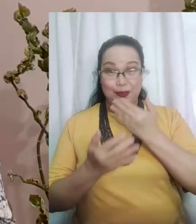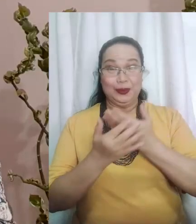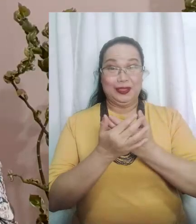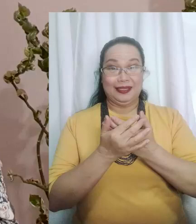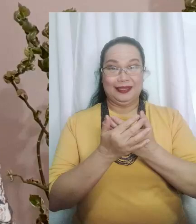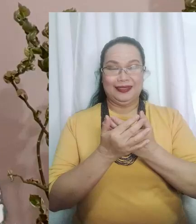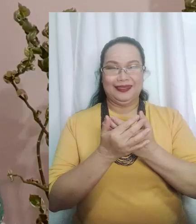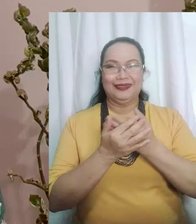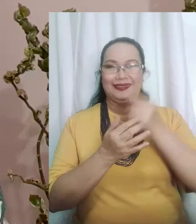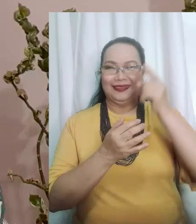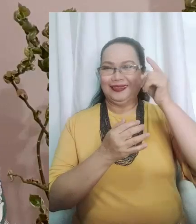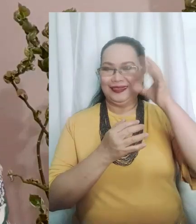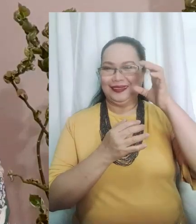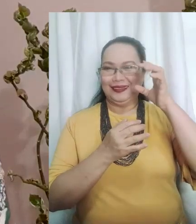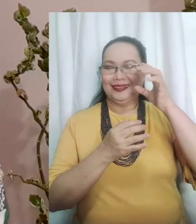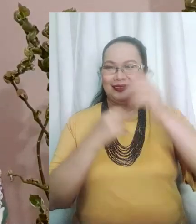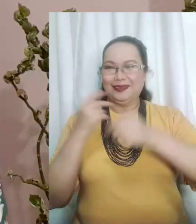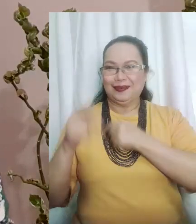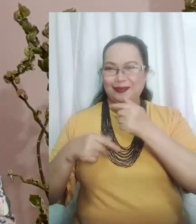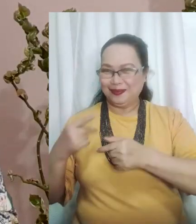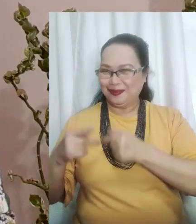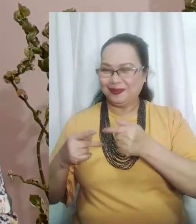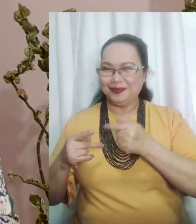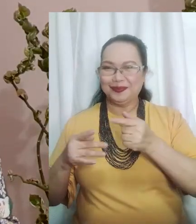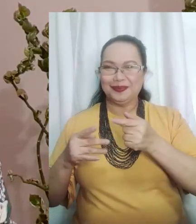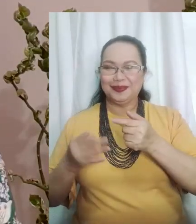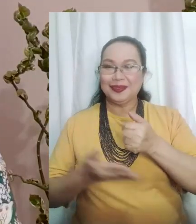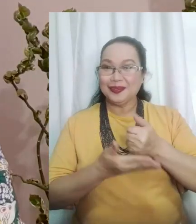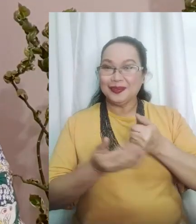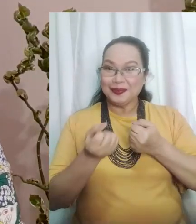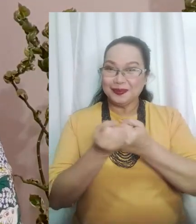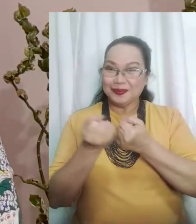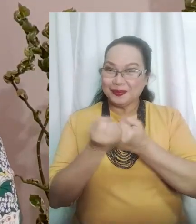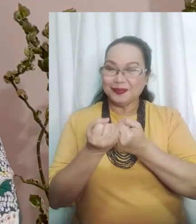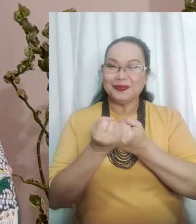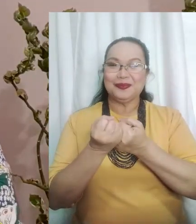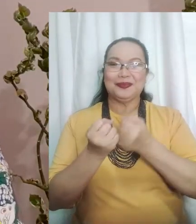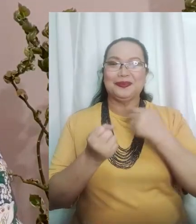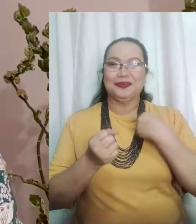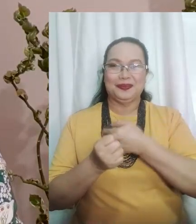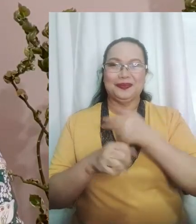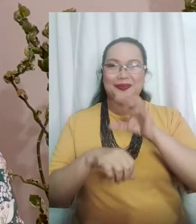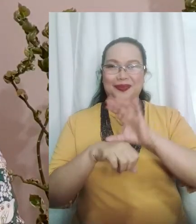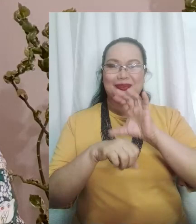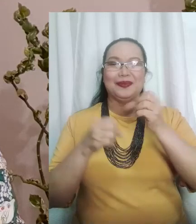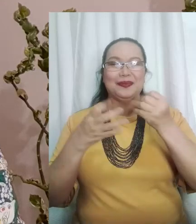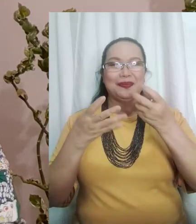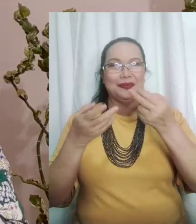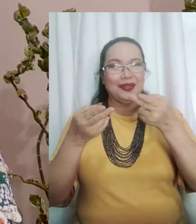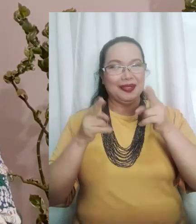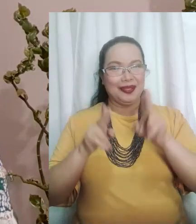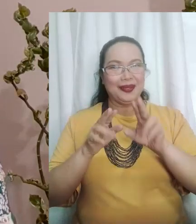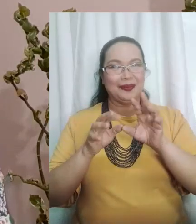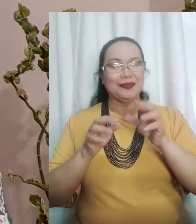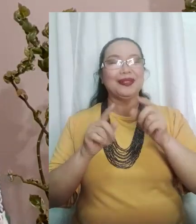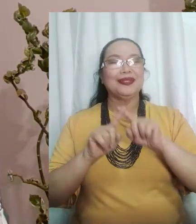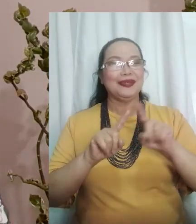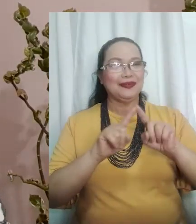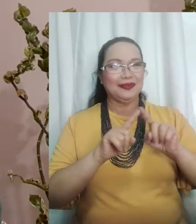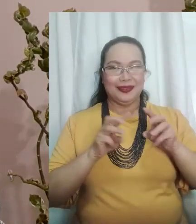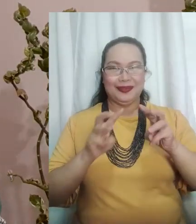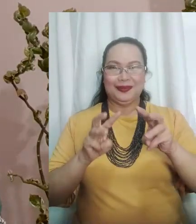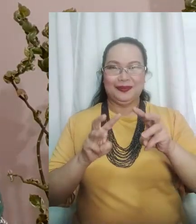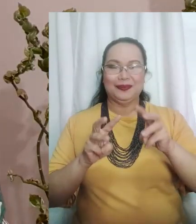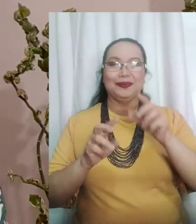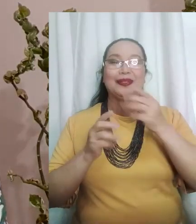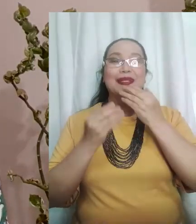God is good. Your generosity has helped this church proclaim the goodness of God in many ways. So thank you so much